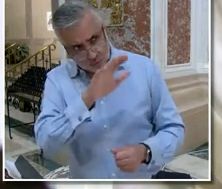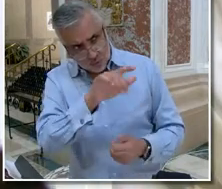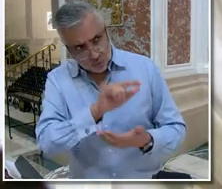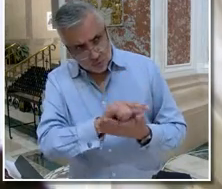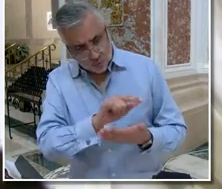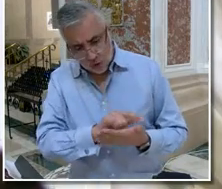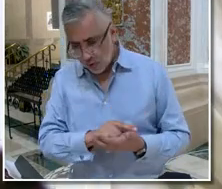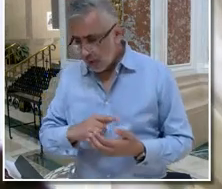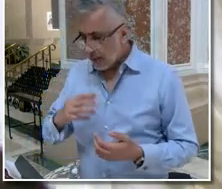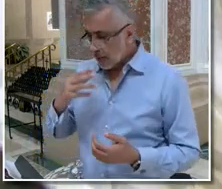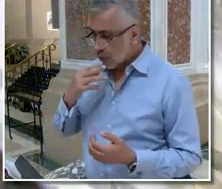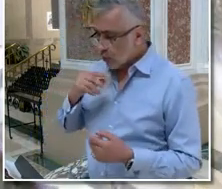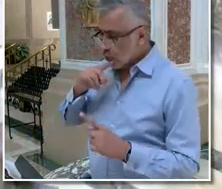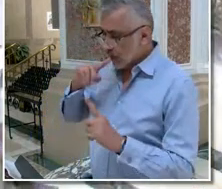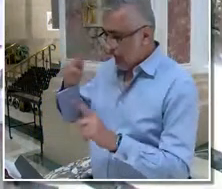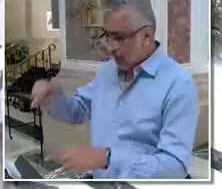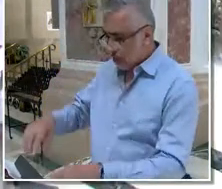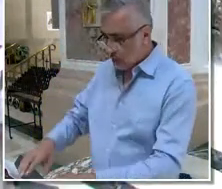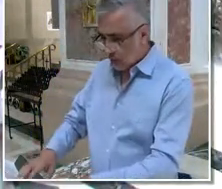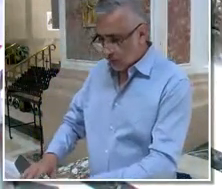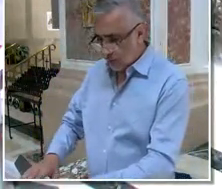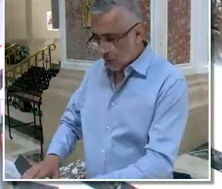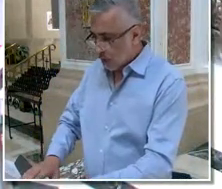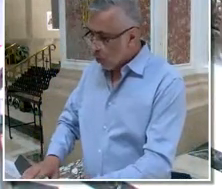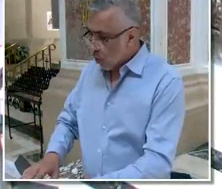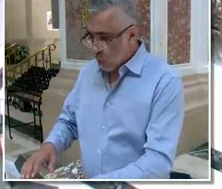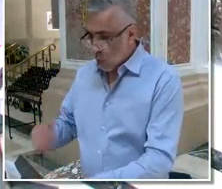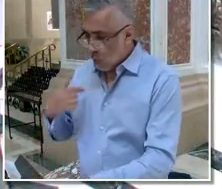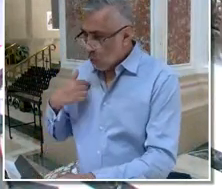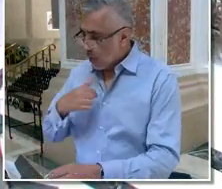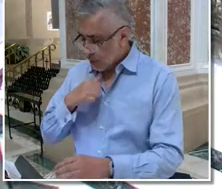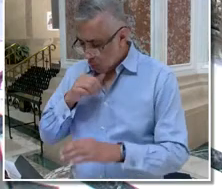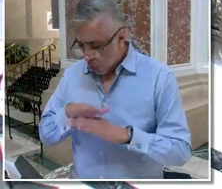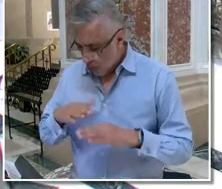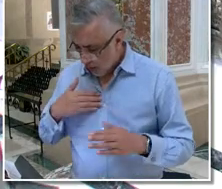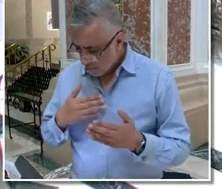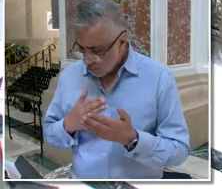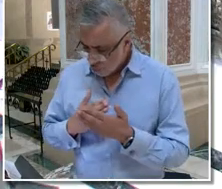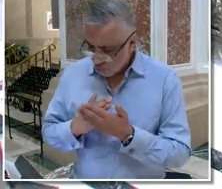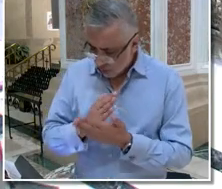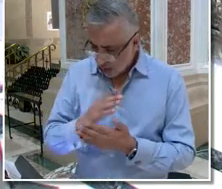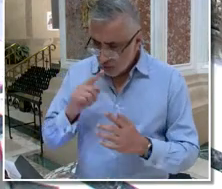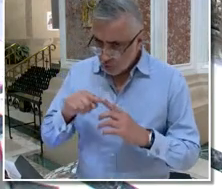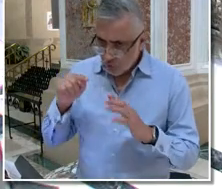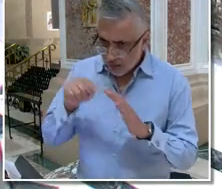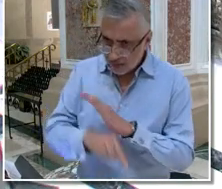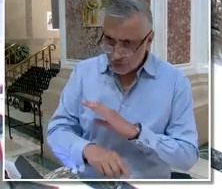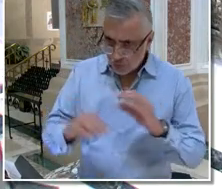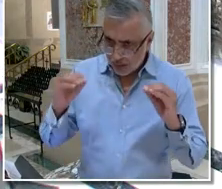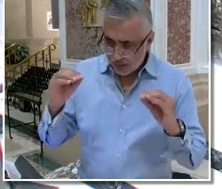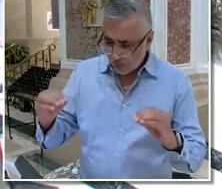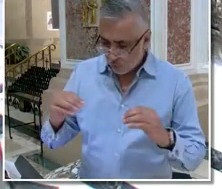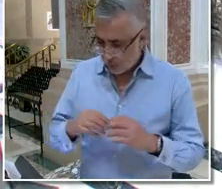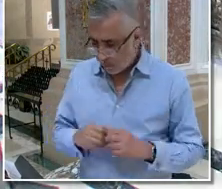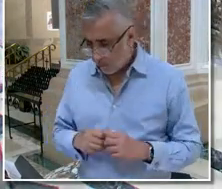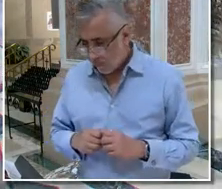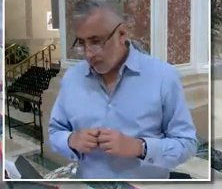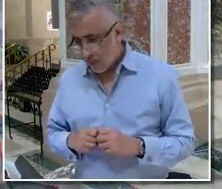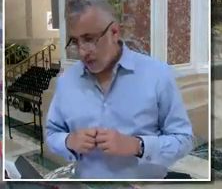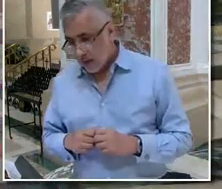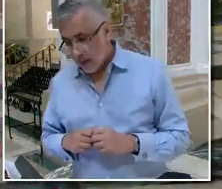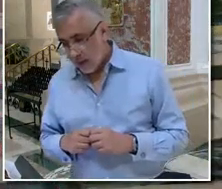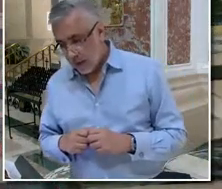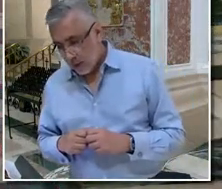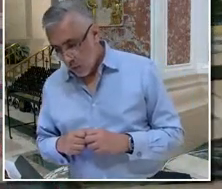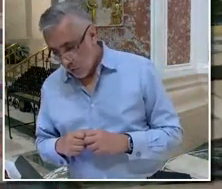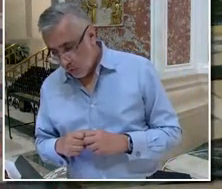The Jews answered him, "We do not have the right to execute anyone." In order that